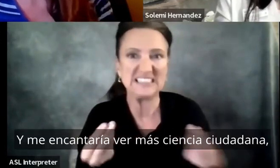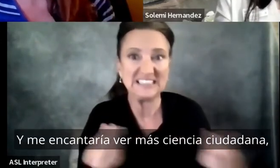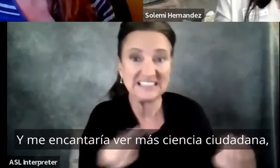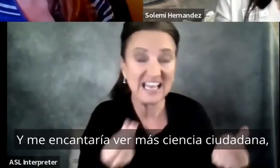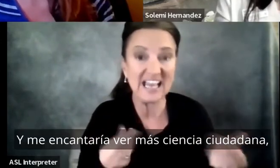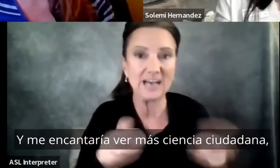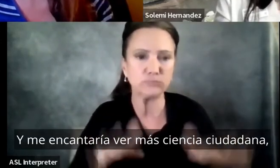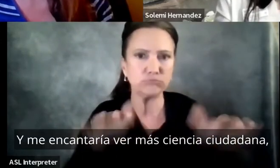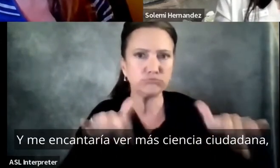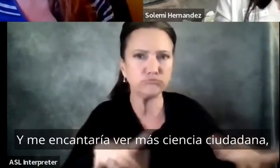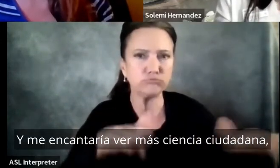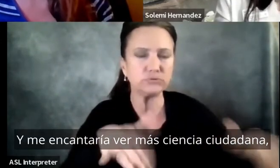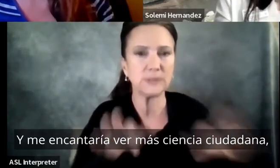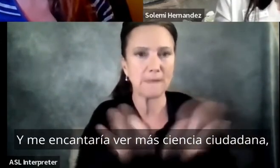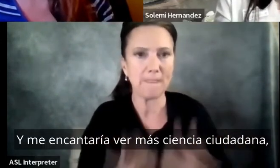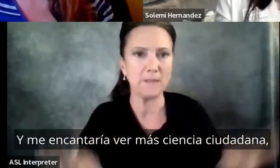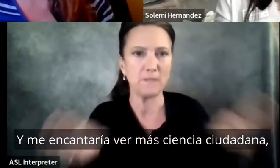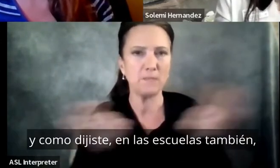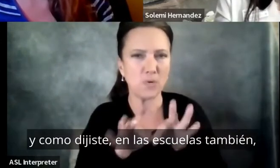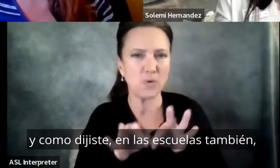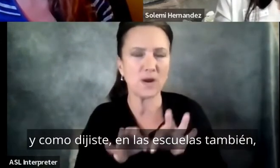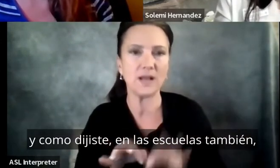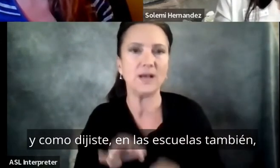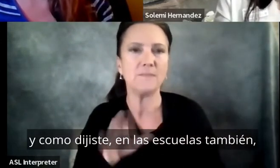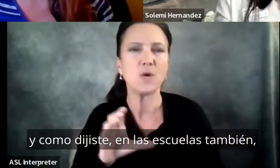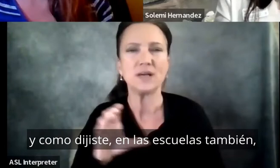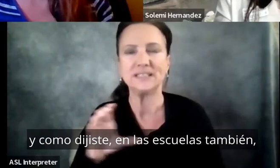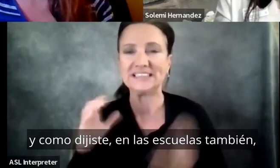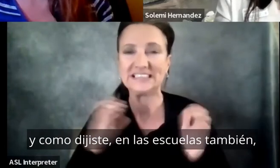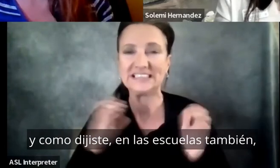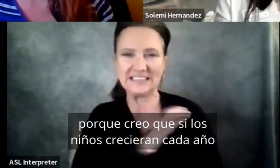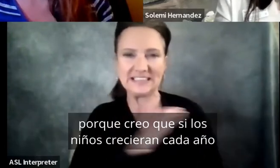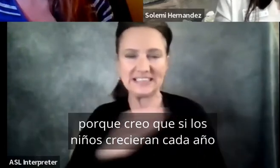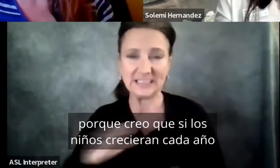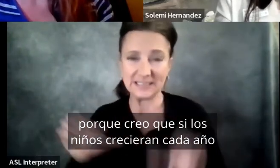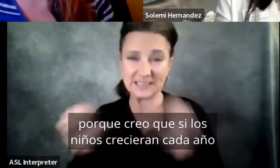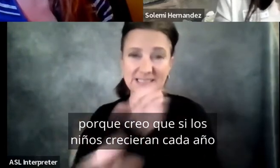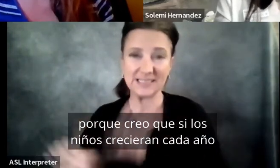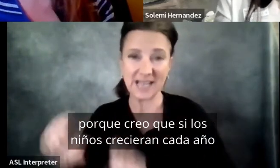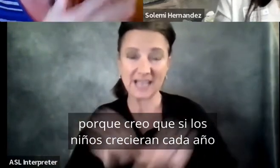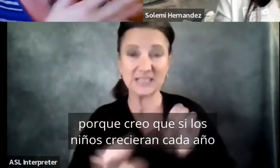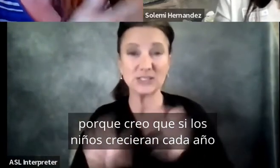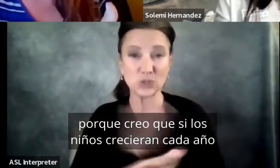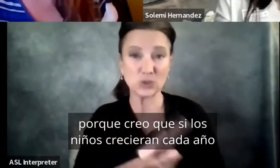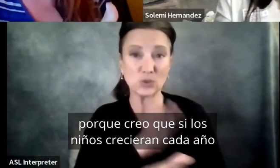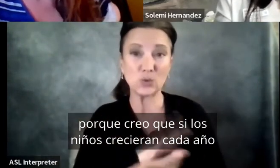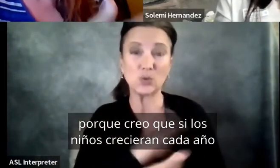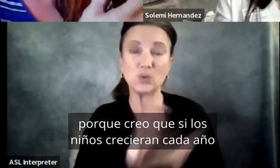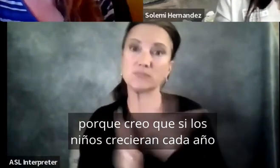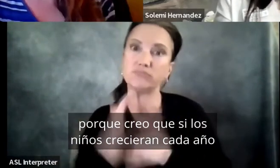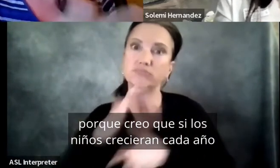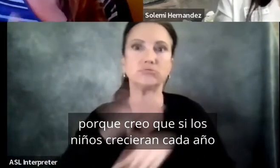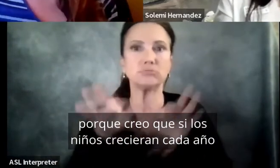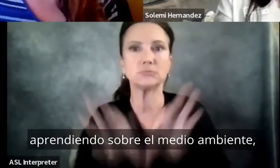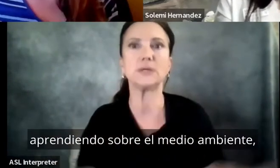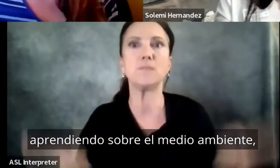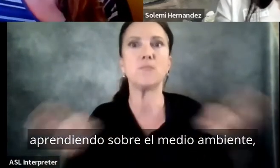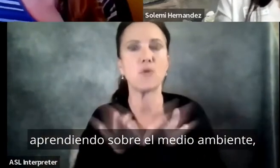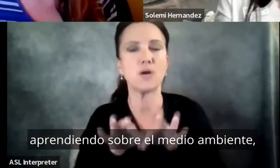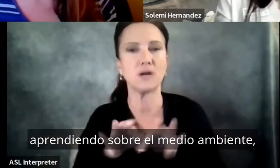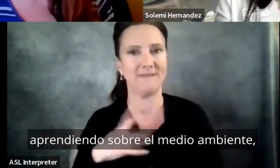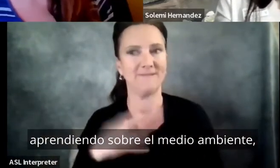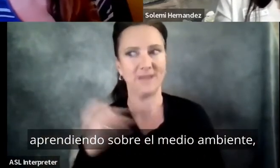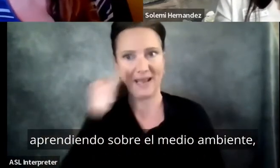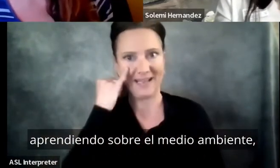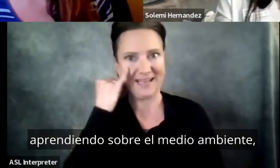And I would love to see more citizen science. And like you said, in schools as well, because I think if children grew up every year